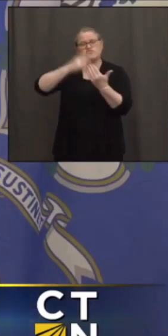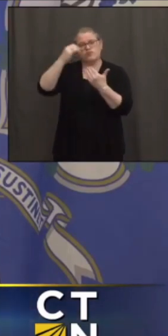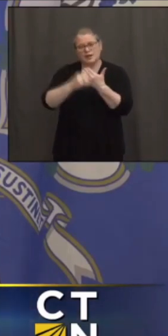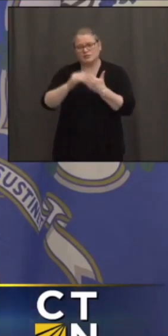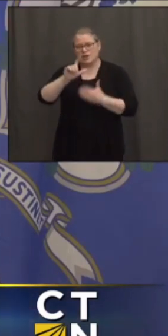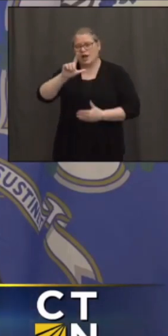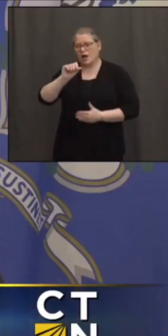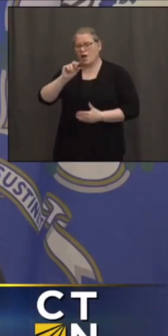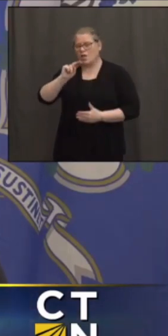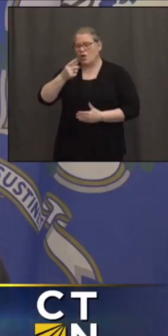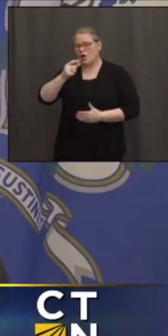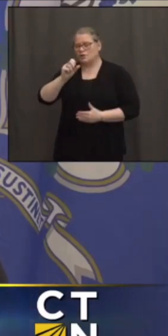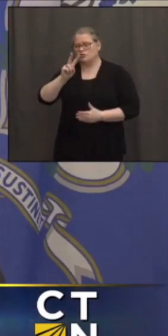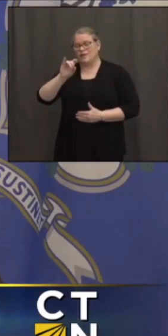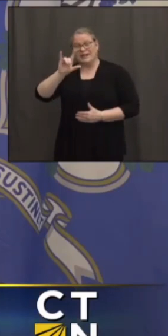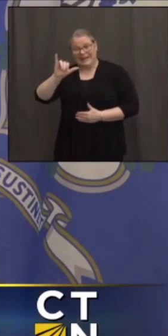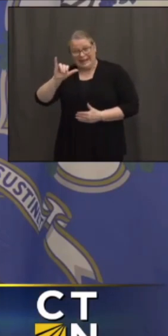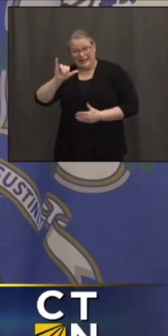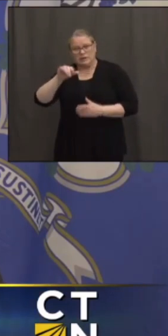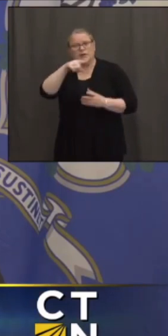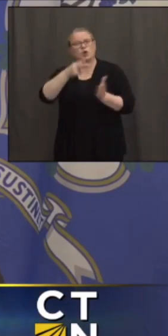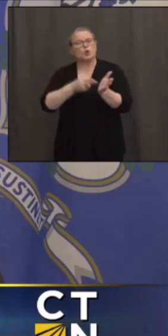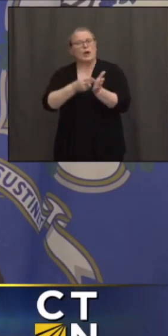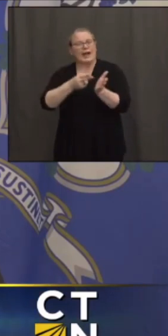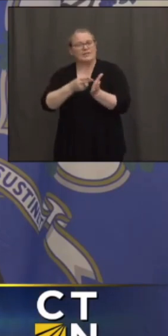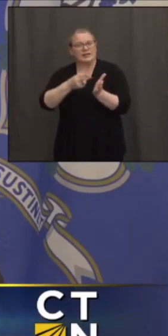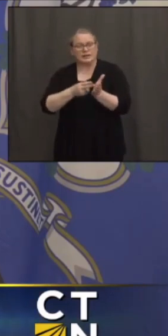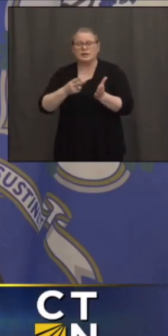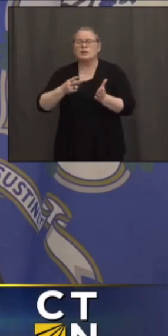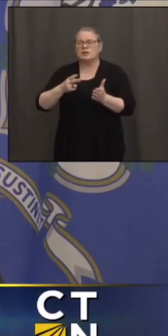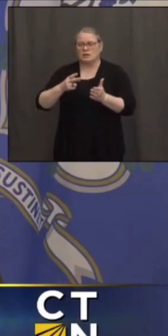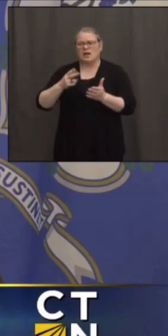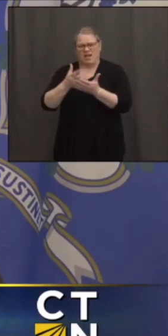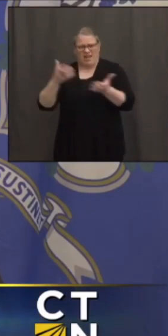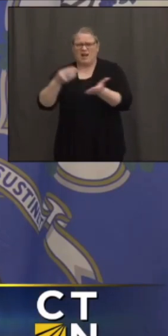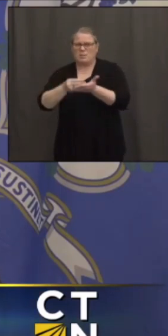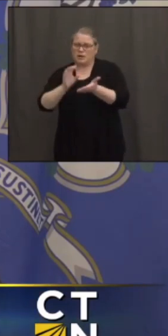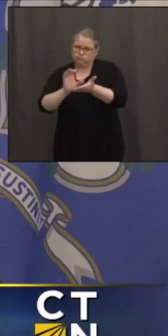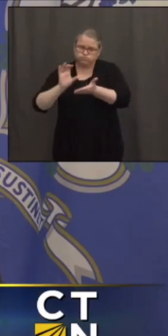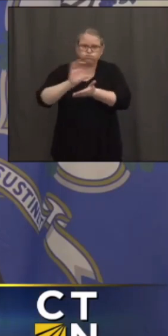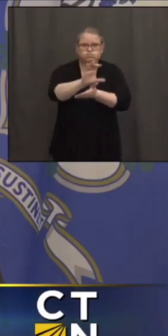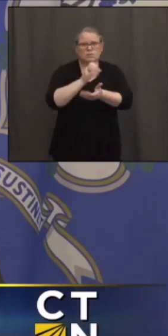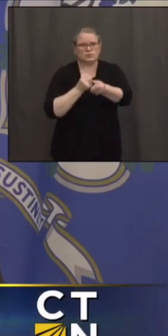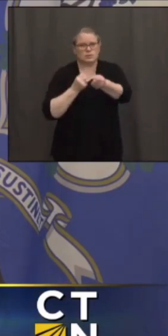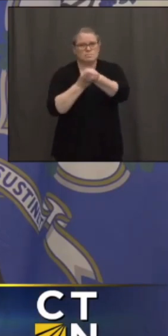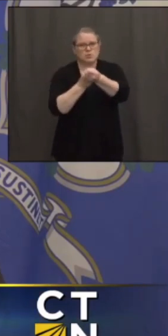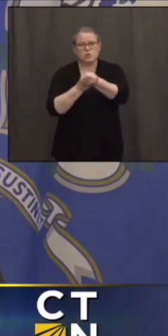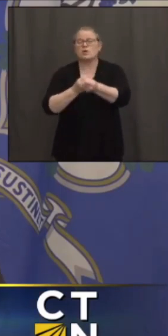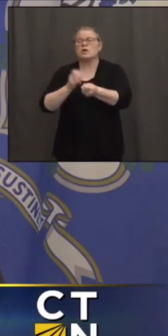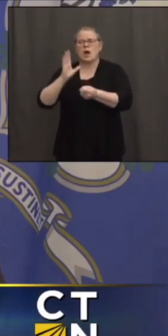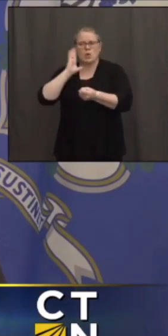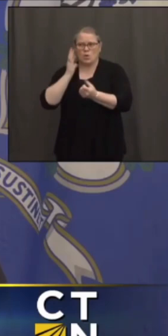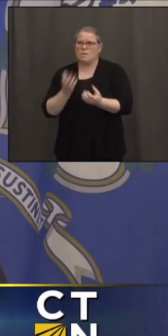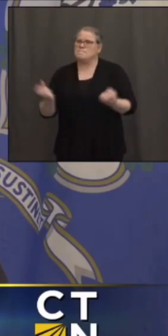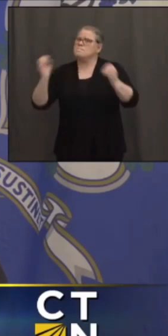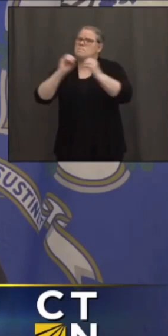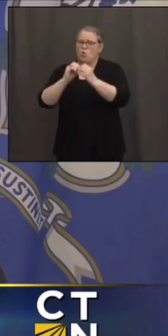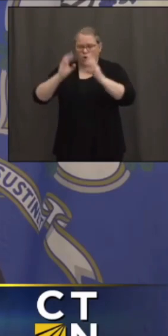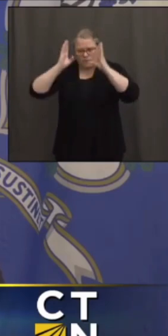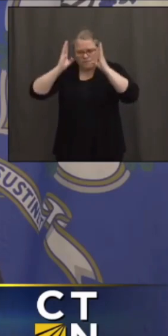the course of the last year, and we are going to double down on our efforts there. We're going to do everything we can to make sure you have